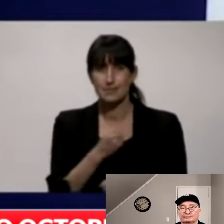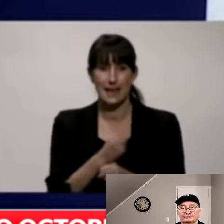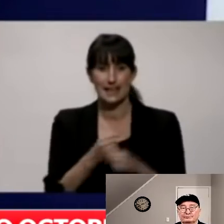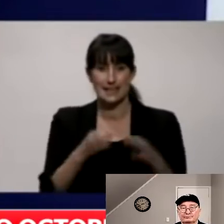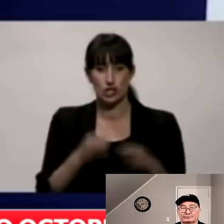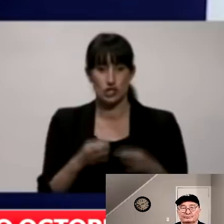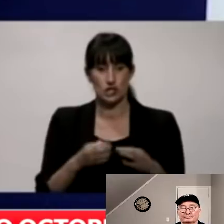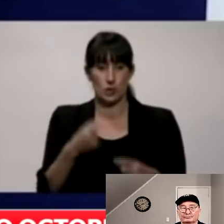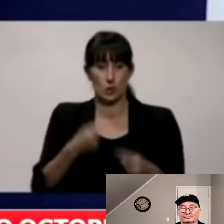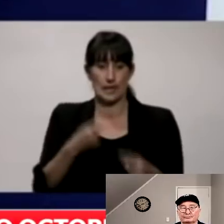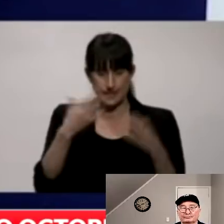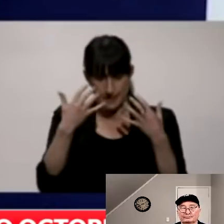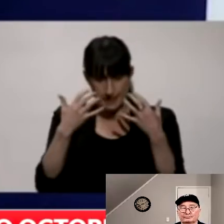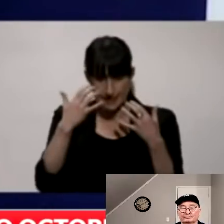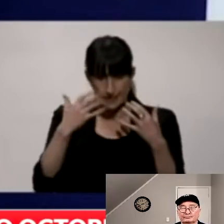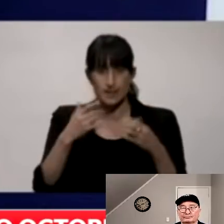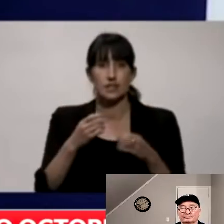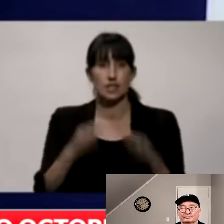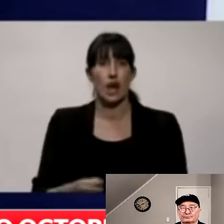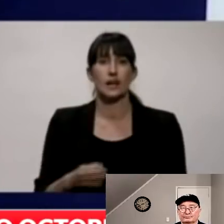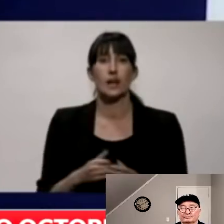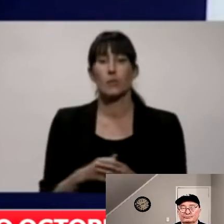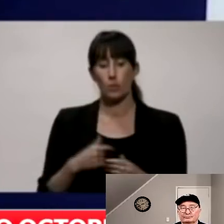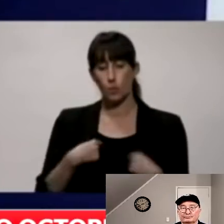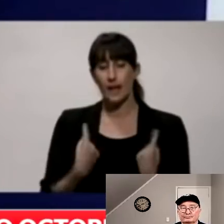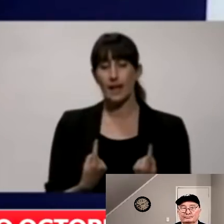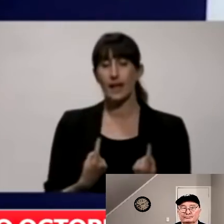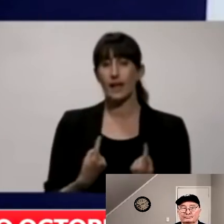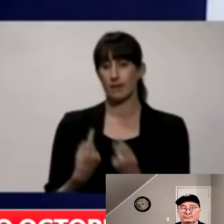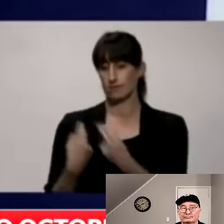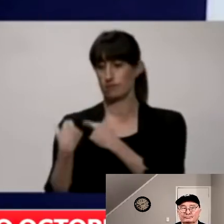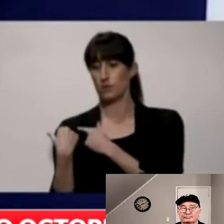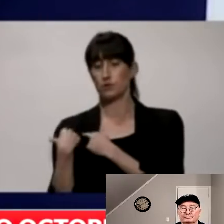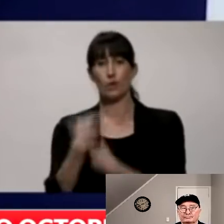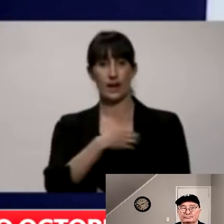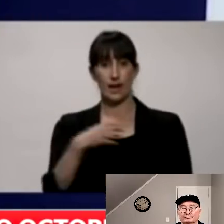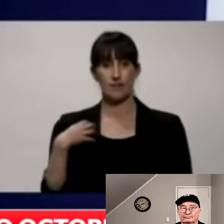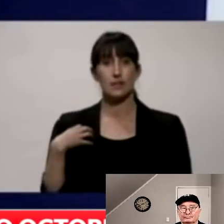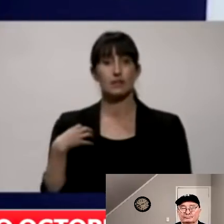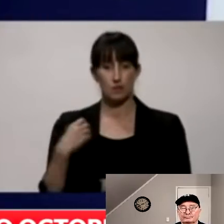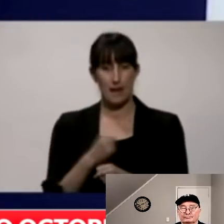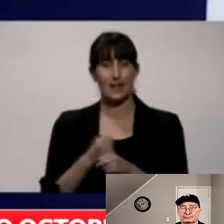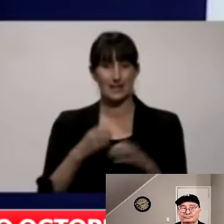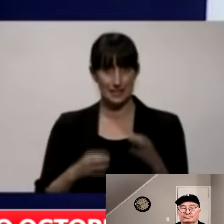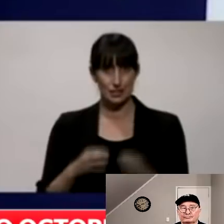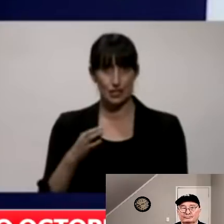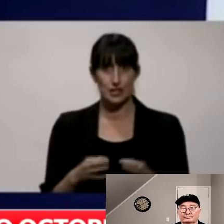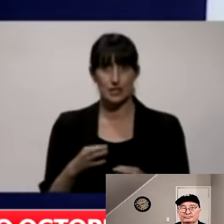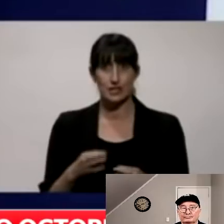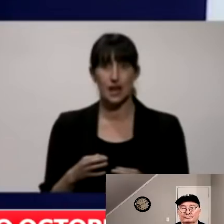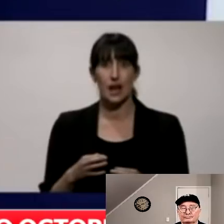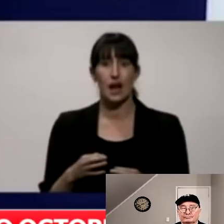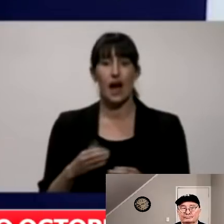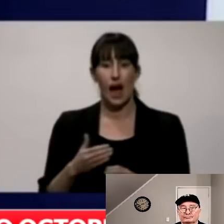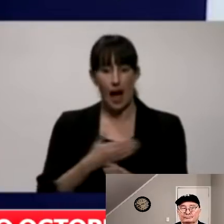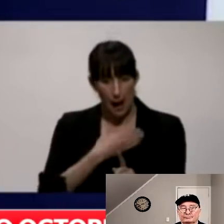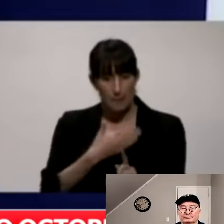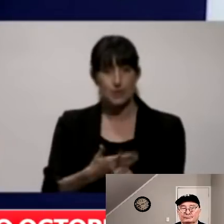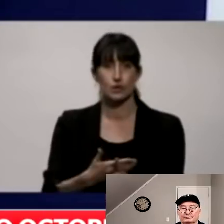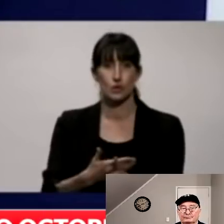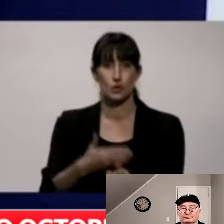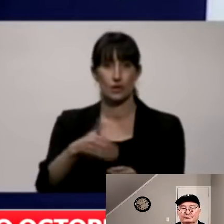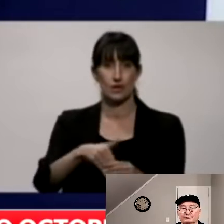absolute right and ability to do that as government until polling day and thereafter. After the election, that's